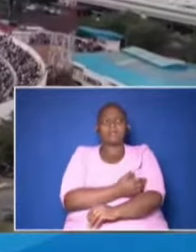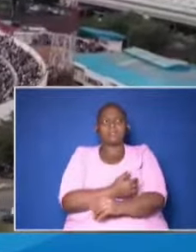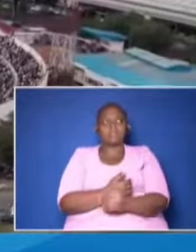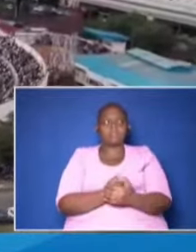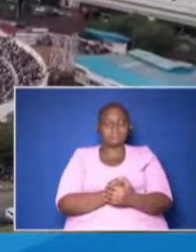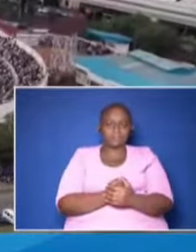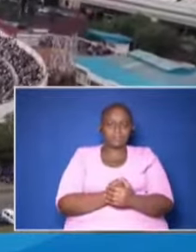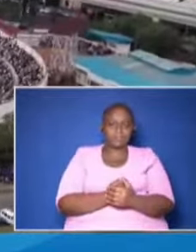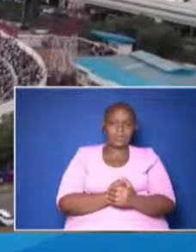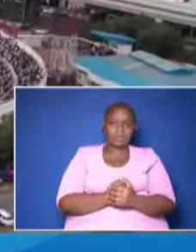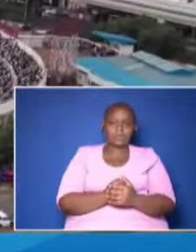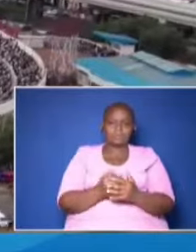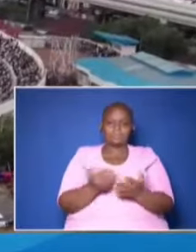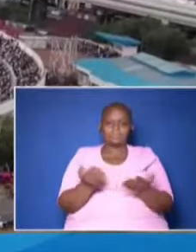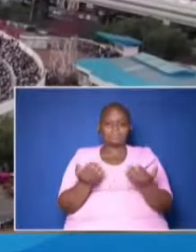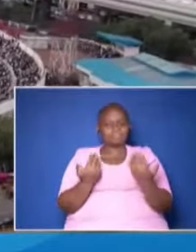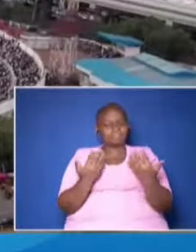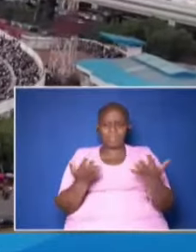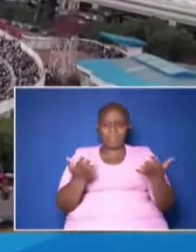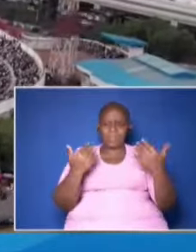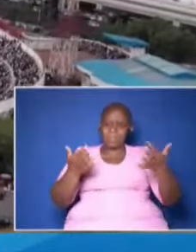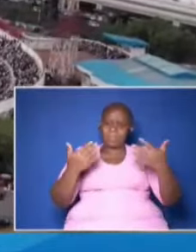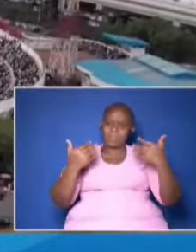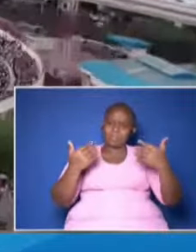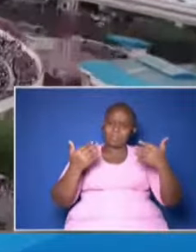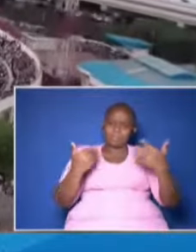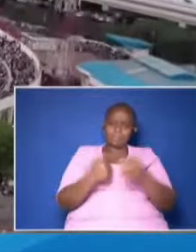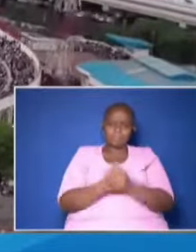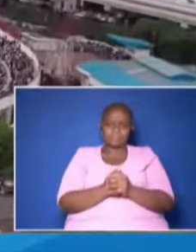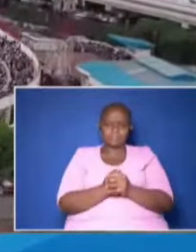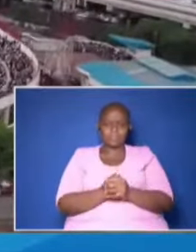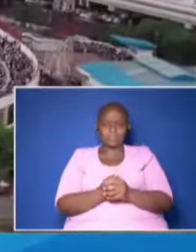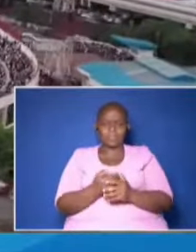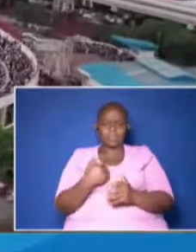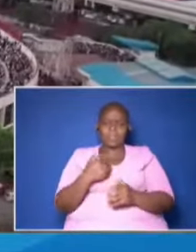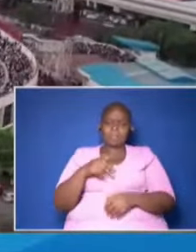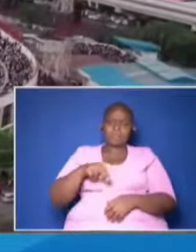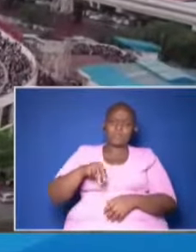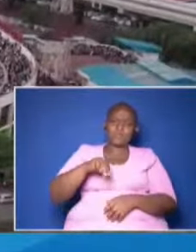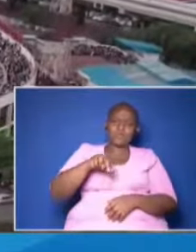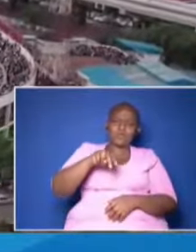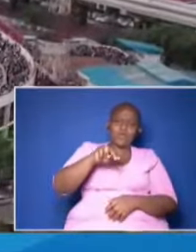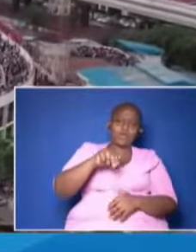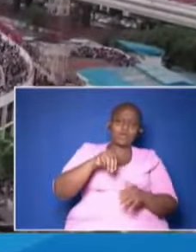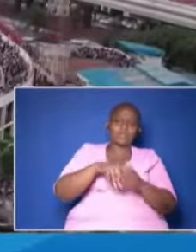oh come on come on I working